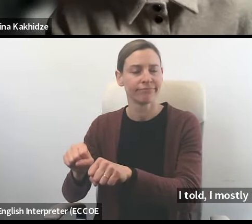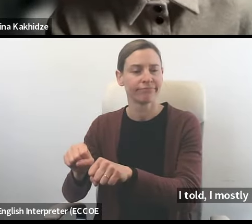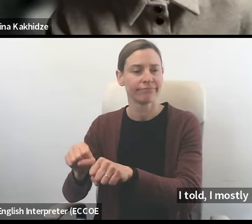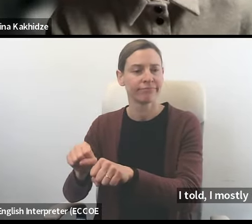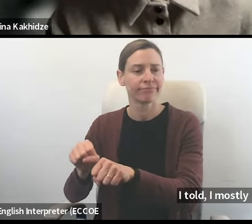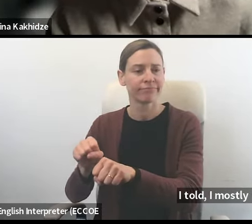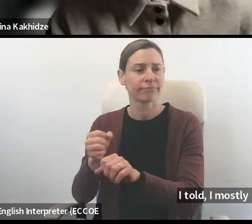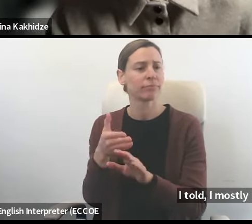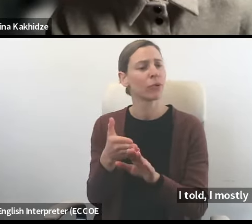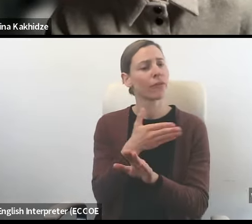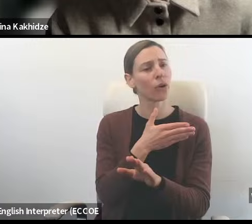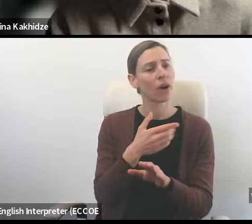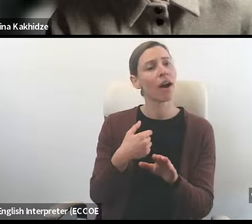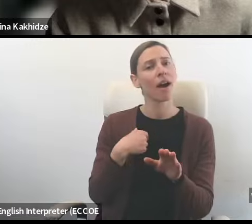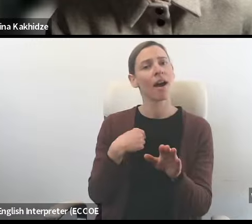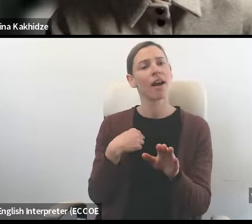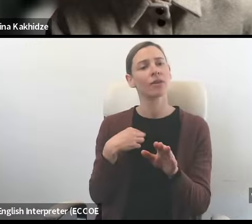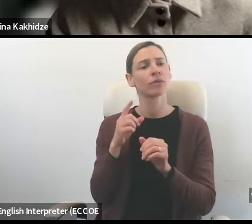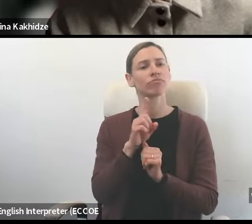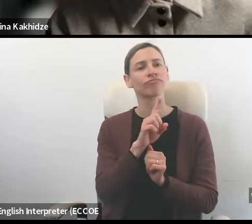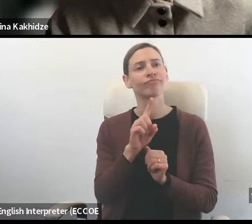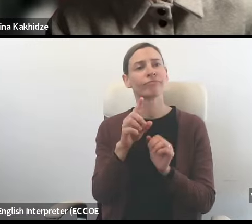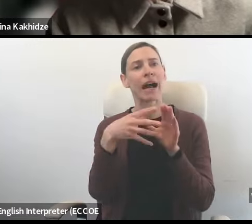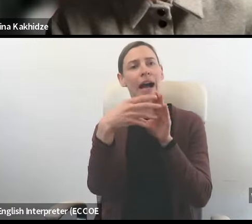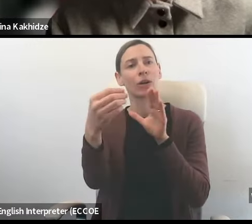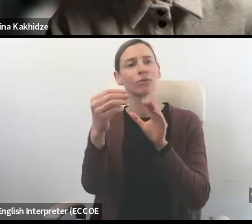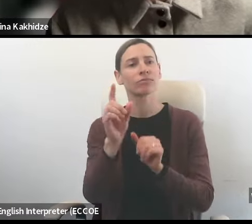in the natural environment and